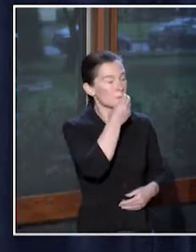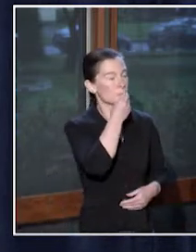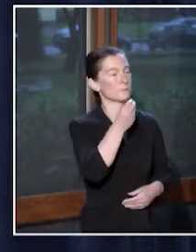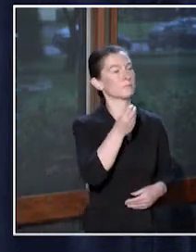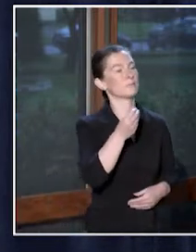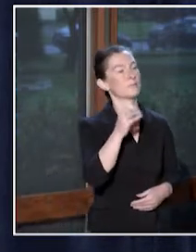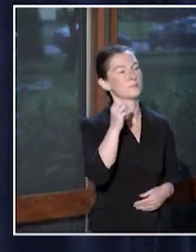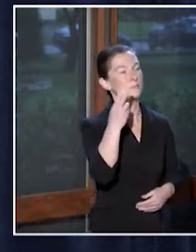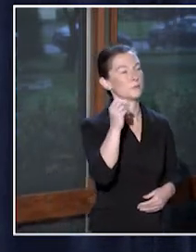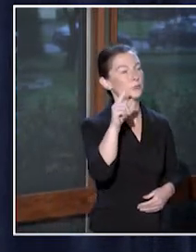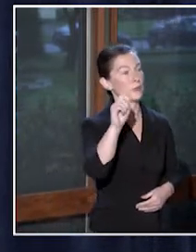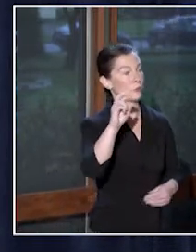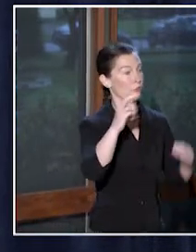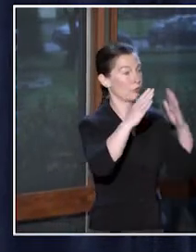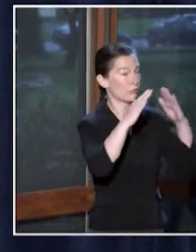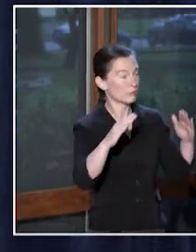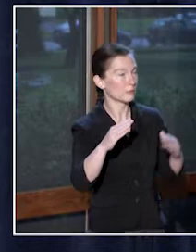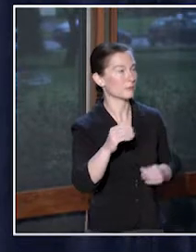water.